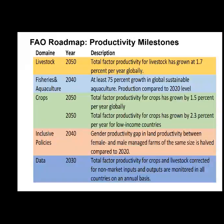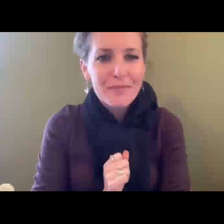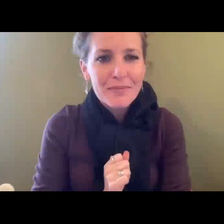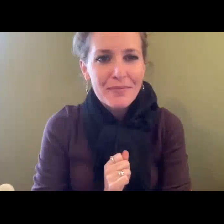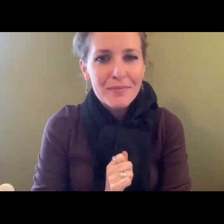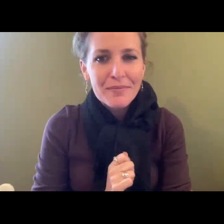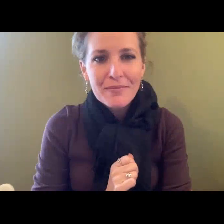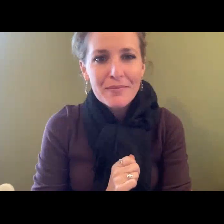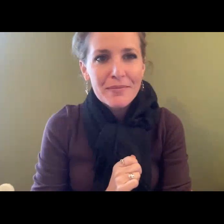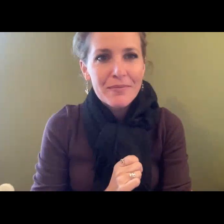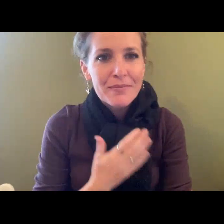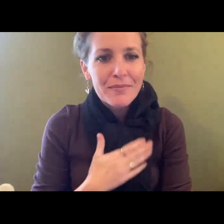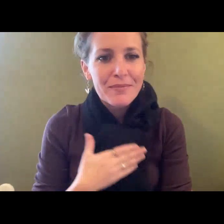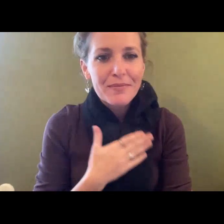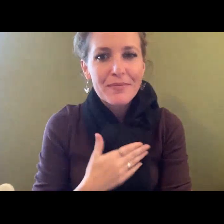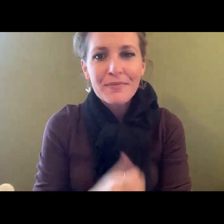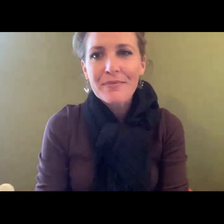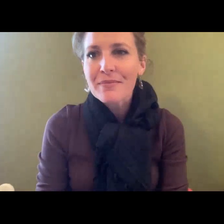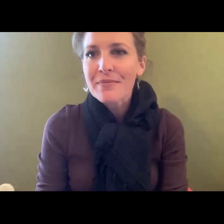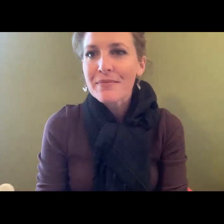please.